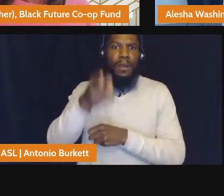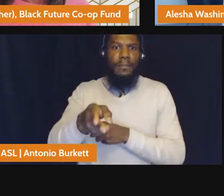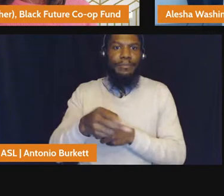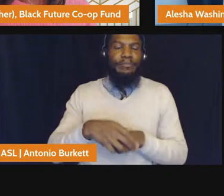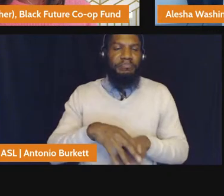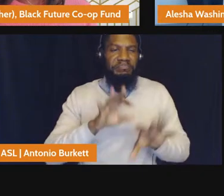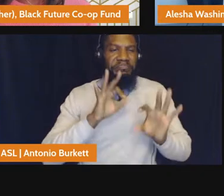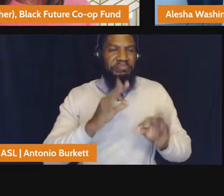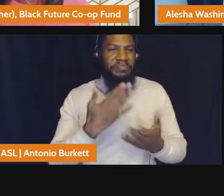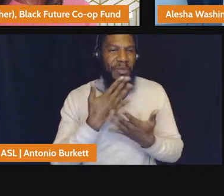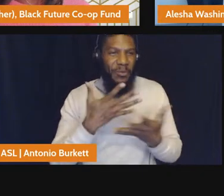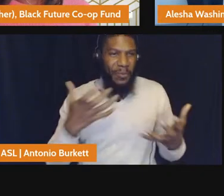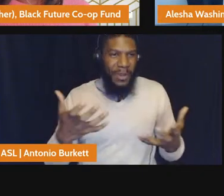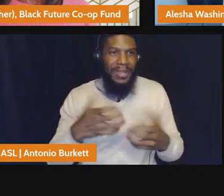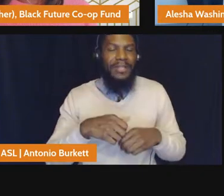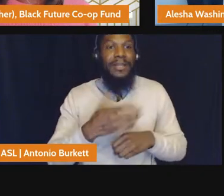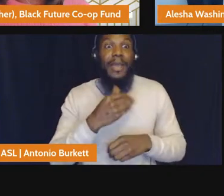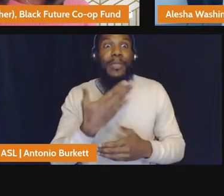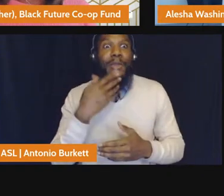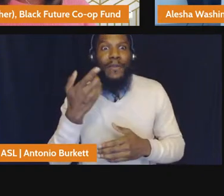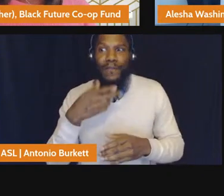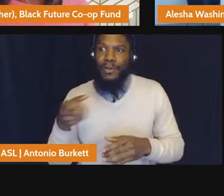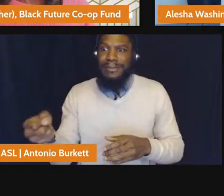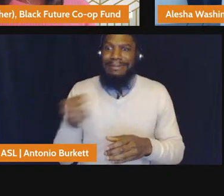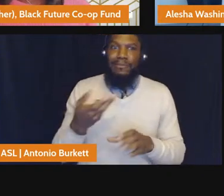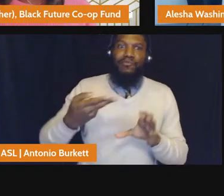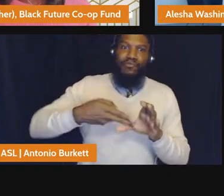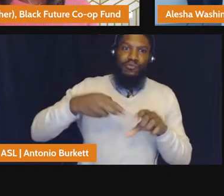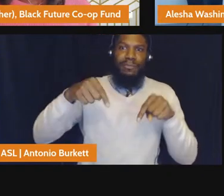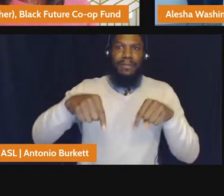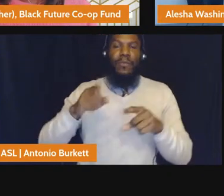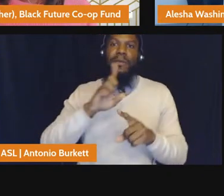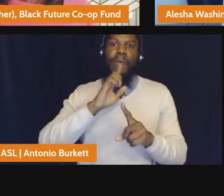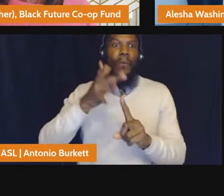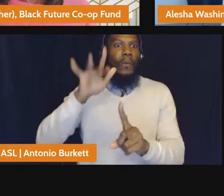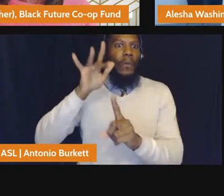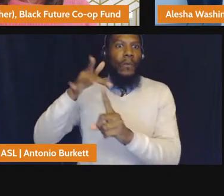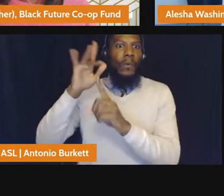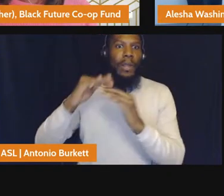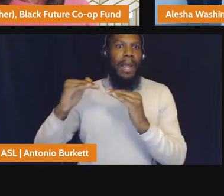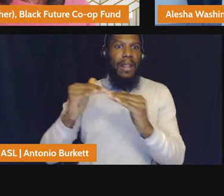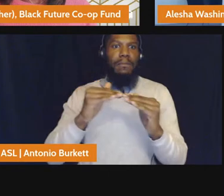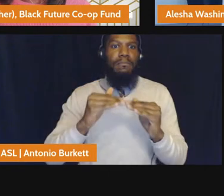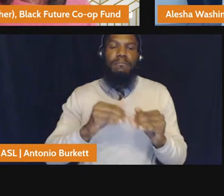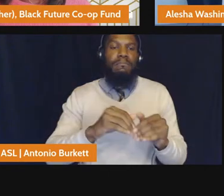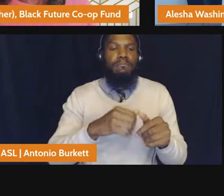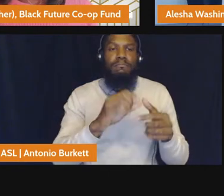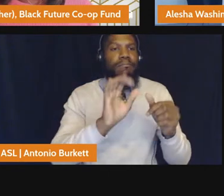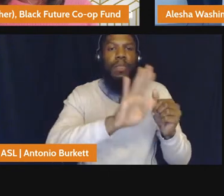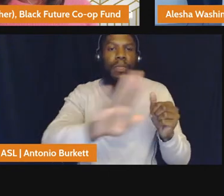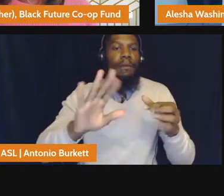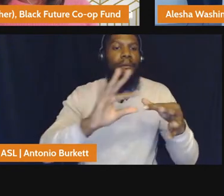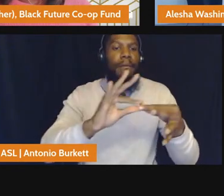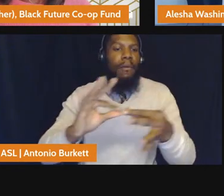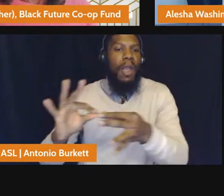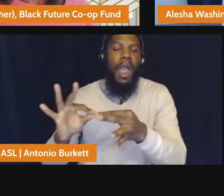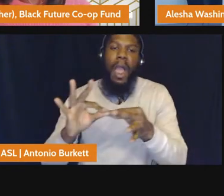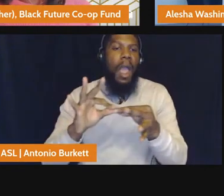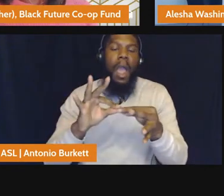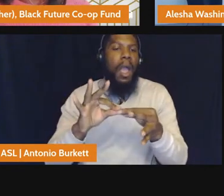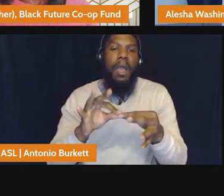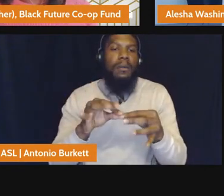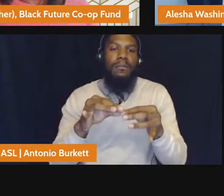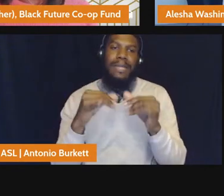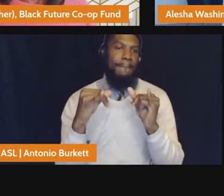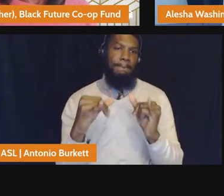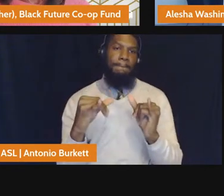these prestigious colleagues. I just wanted to echo a lot of what Alicia and Maria said. In